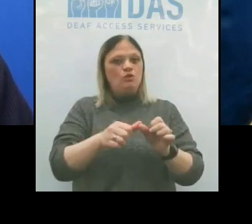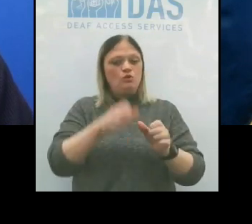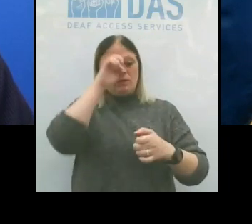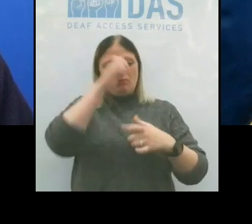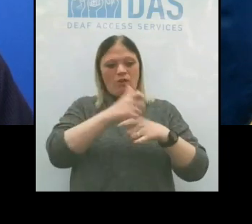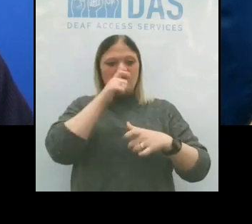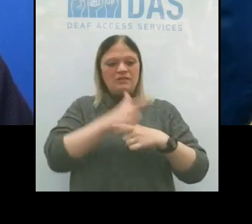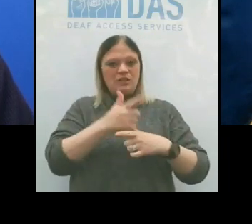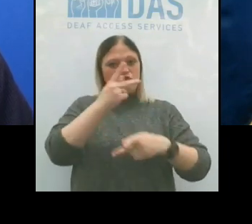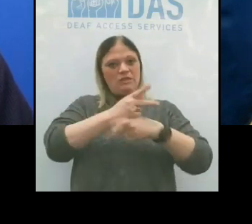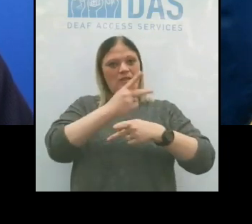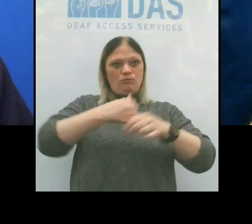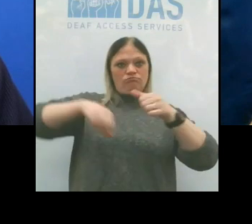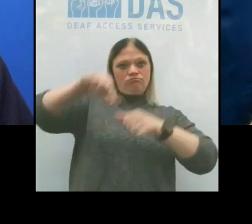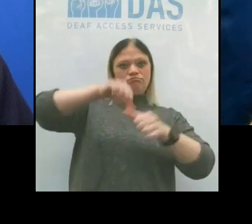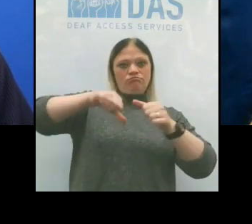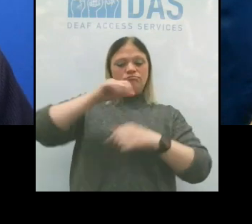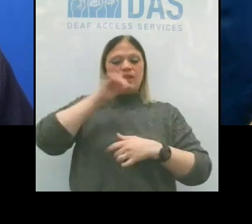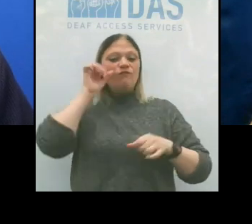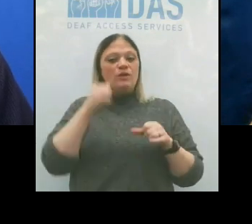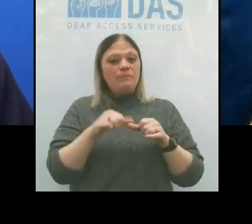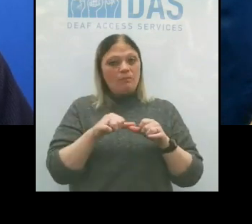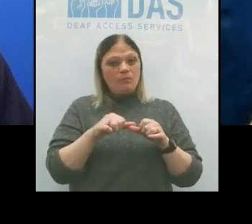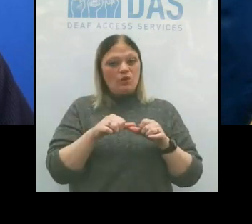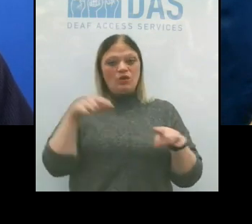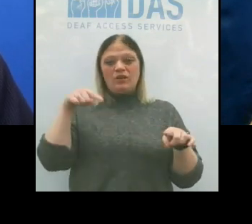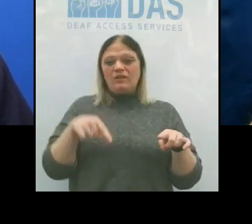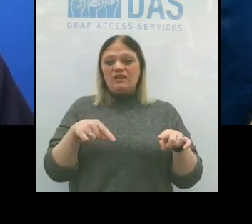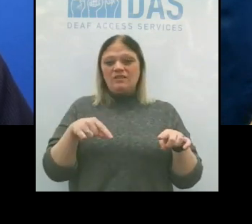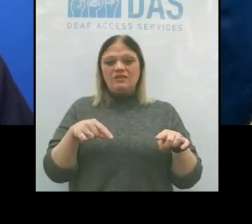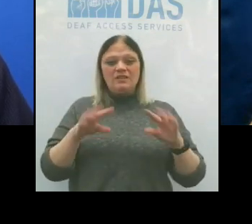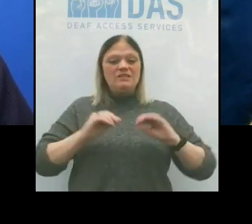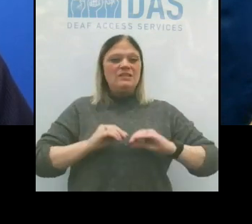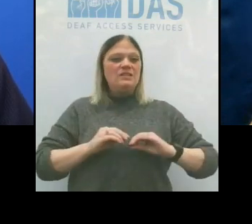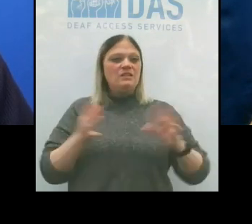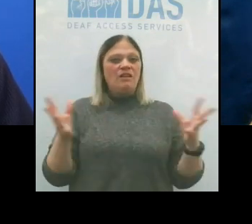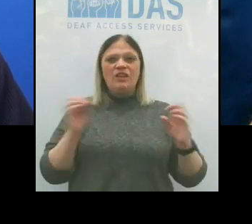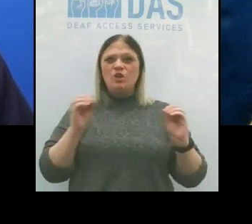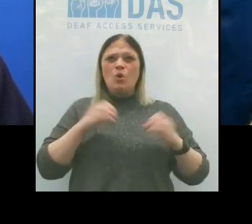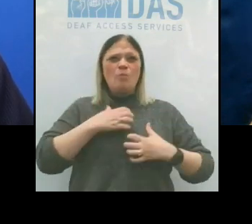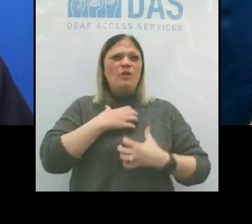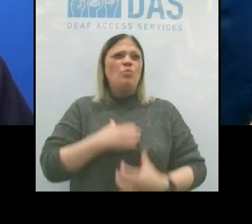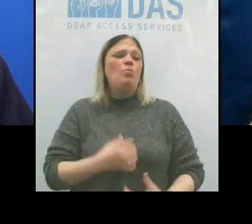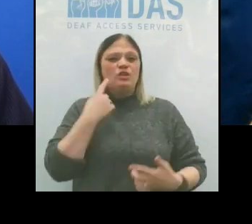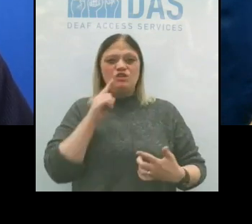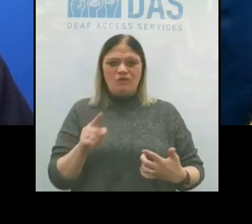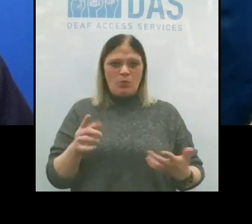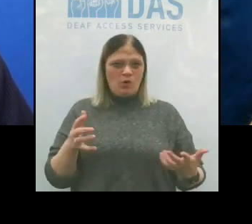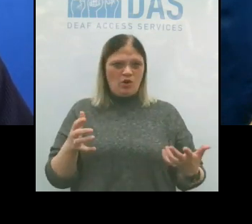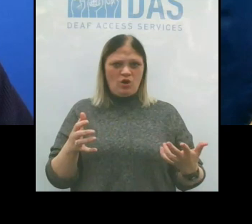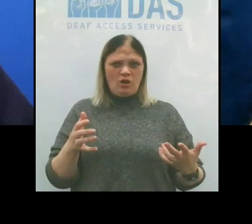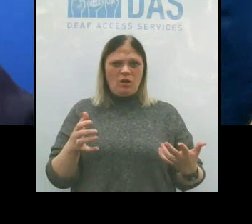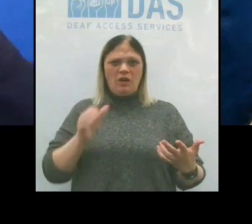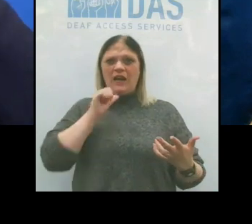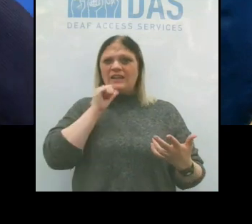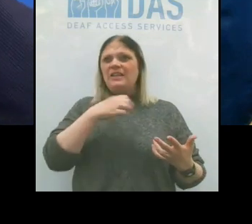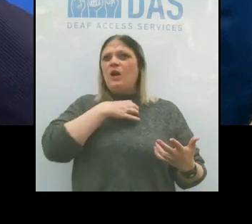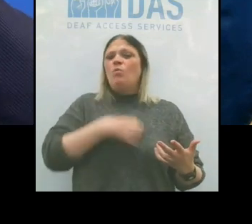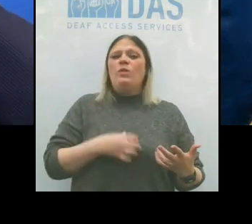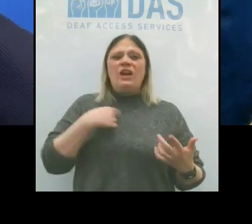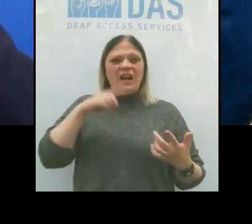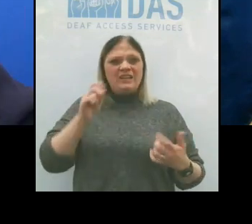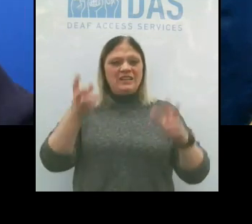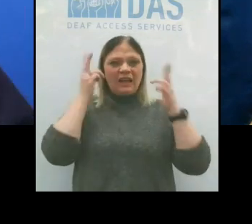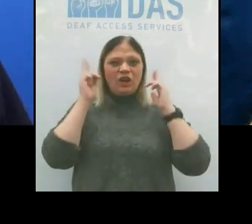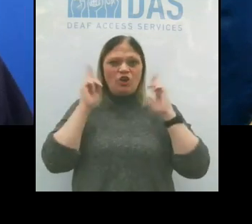and sisters' keeper, and remember that this is nothing that anybody wished on. I certainly don't want to have wished on it. I need a haircut